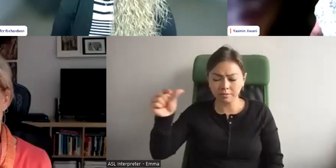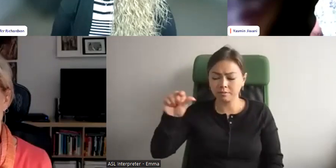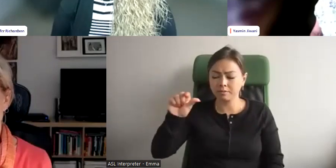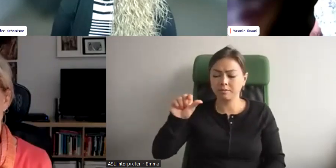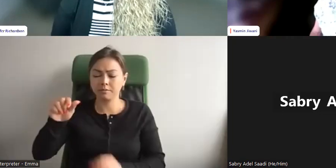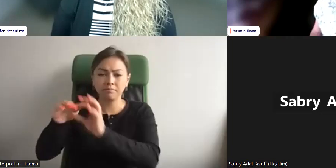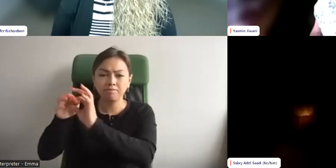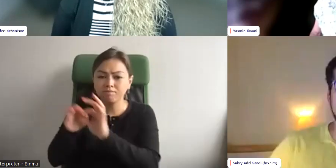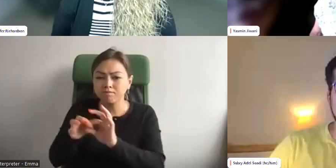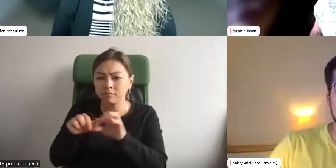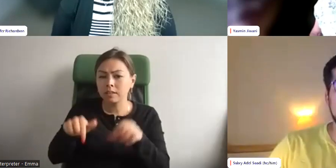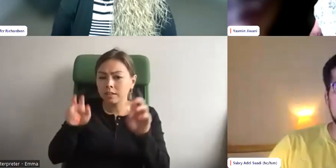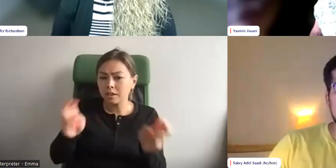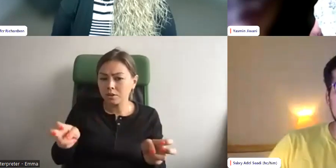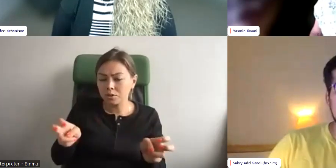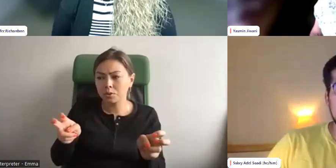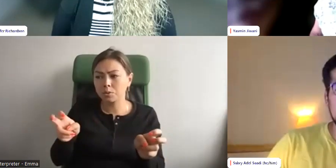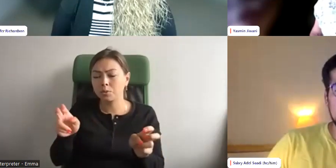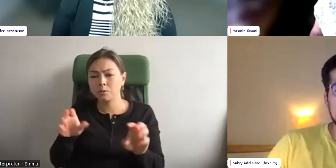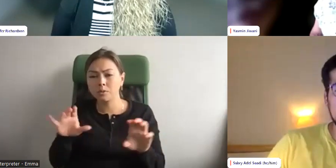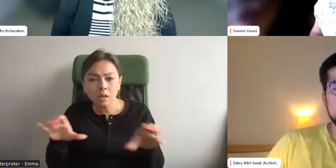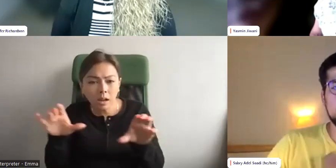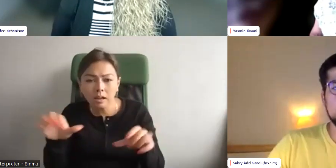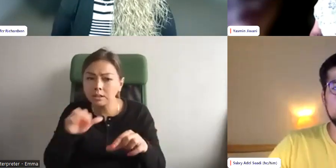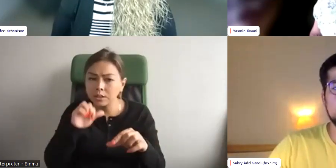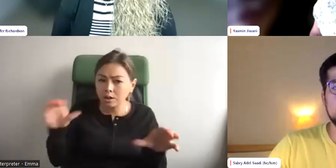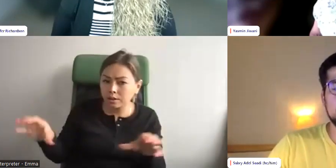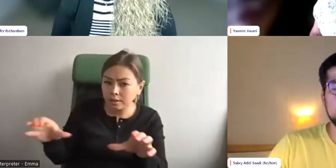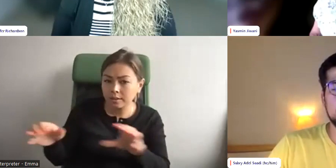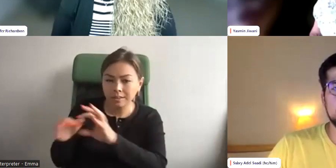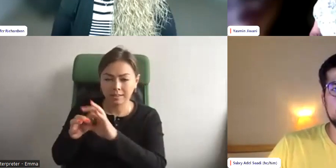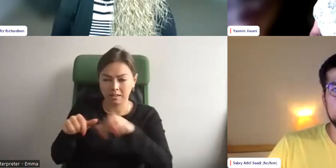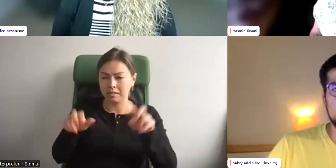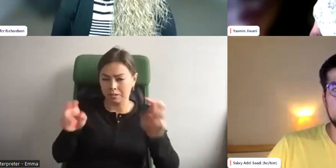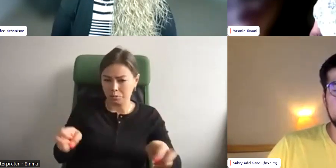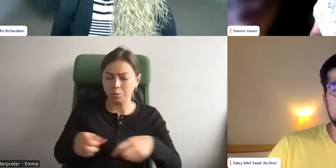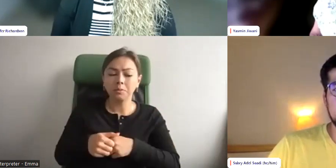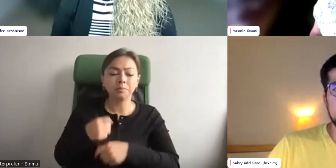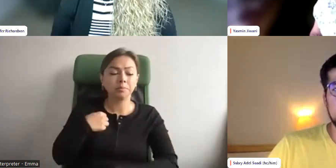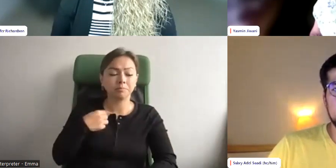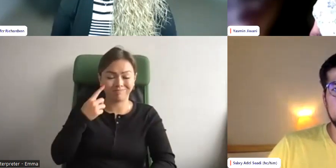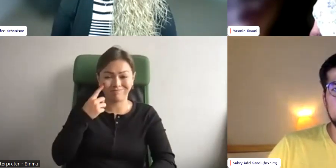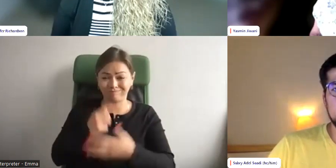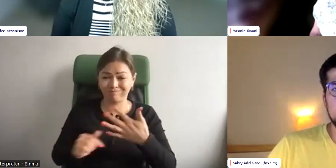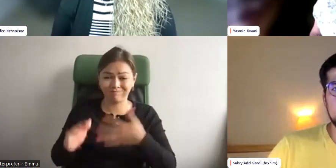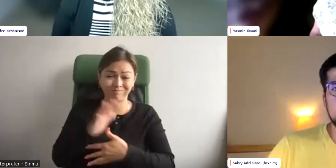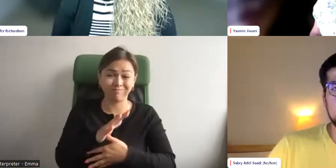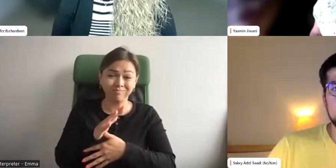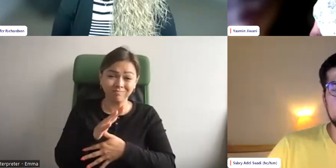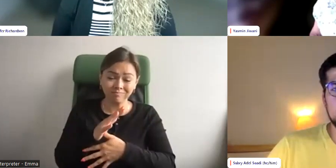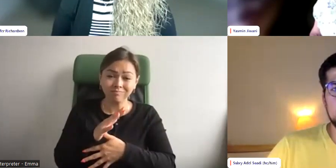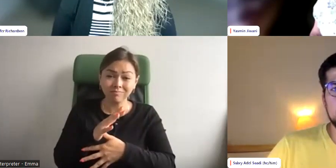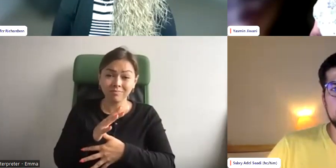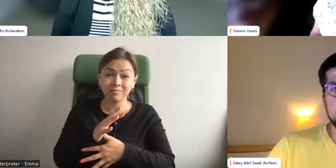issue, or it's what it does or doesn't do in terms of the framing of this issue, I think one of the big things is that within